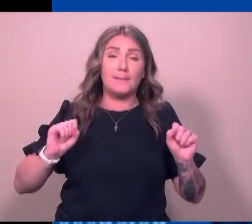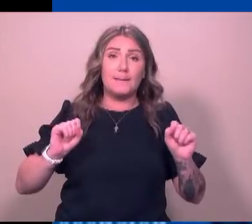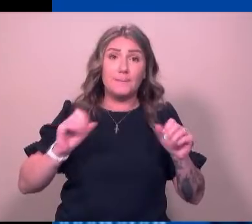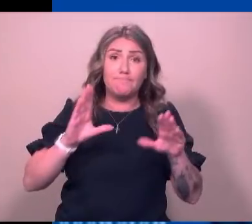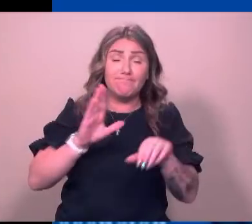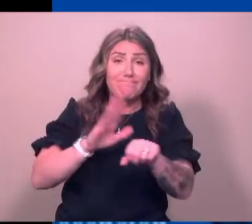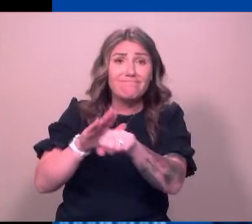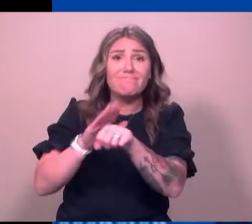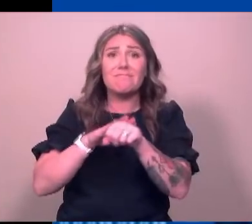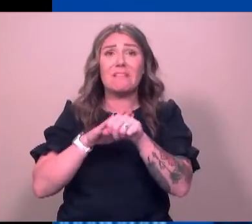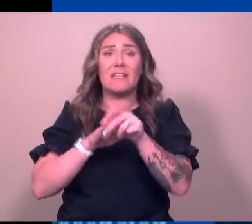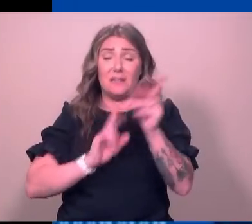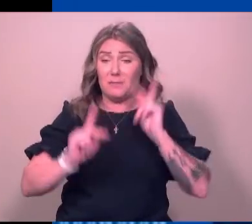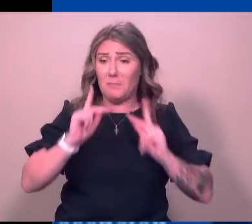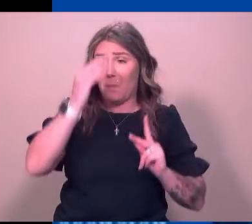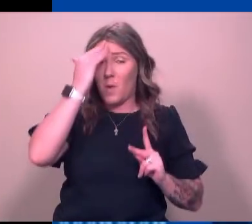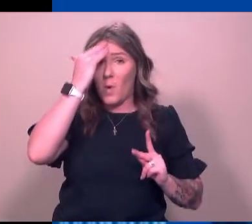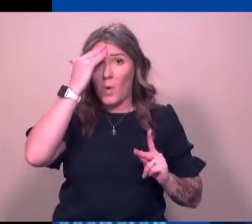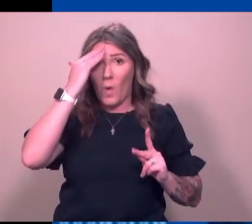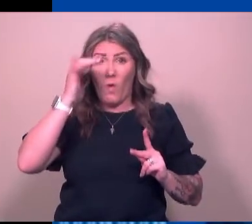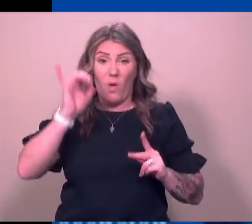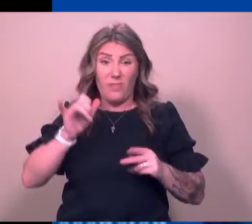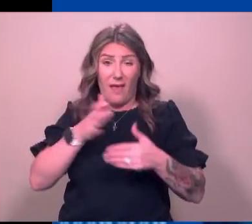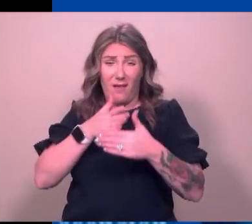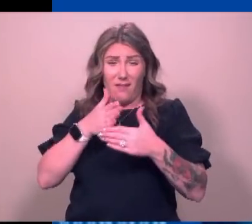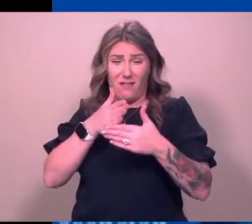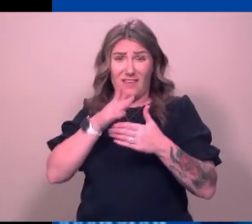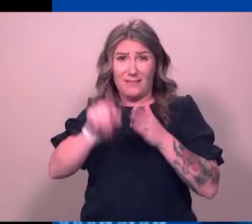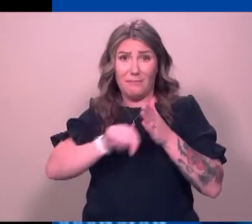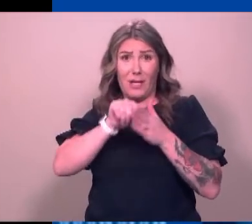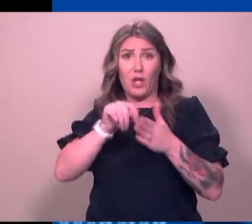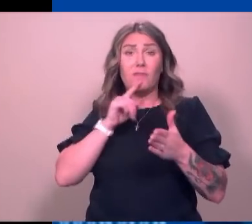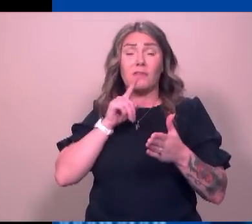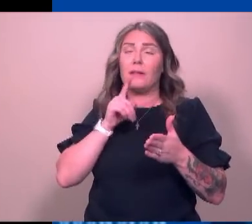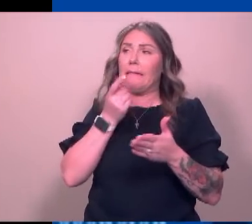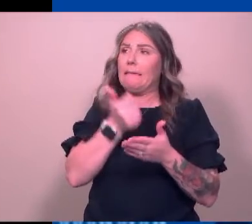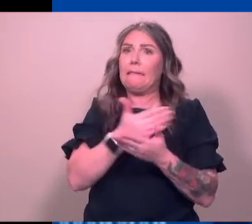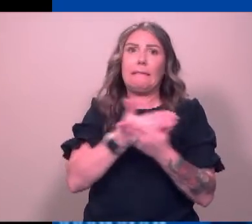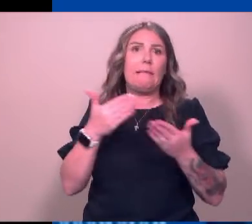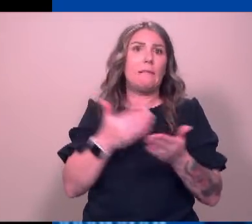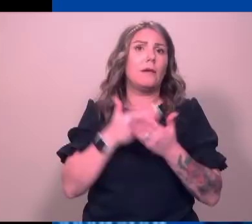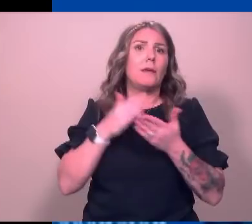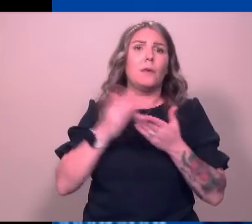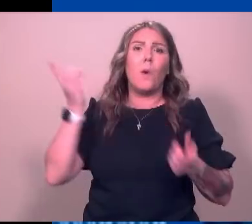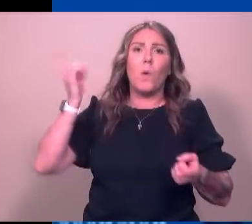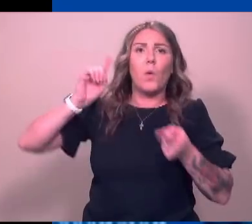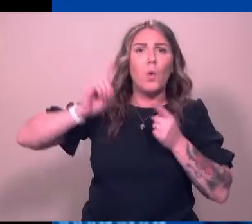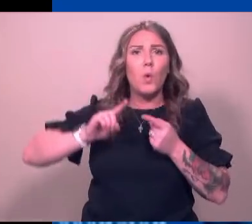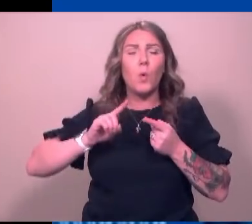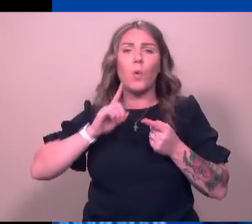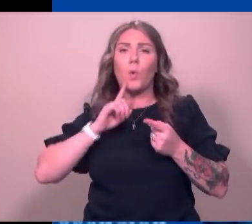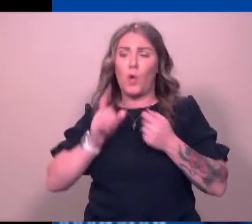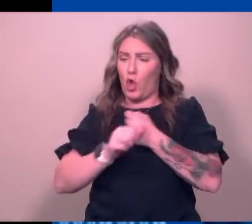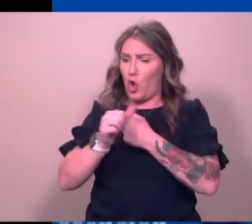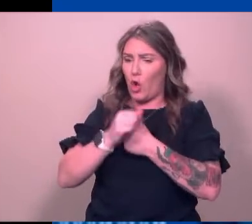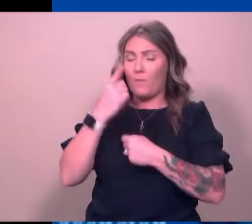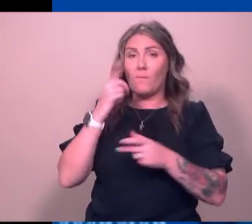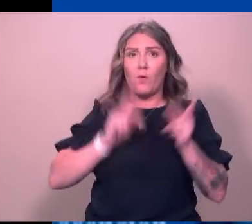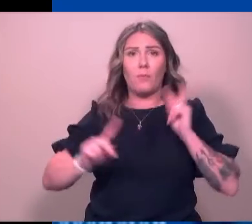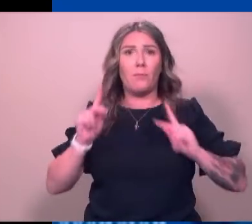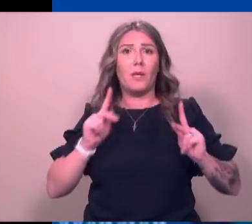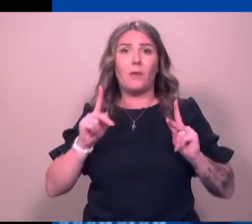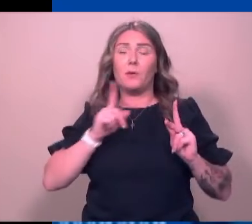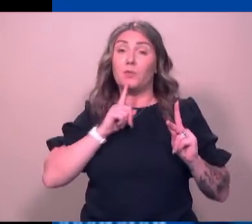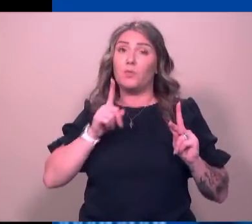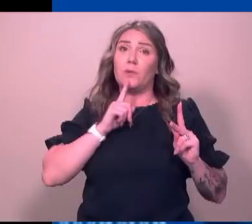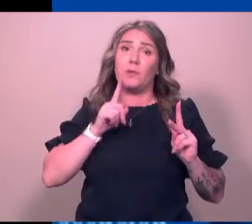that interim period is a critical period, and anything we can do to try to reduce harm to people will be